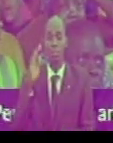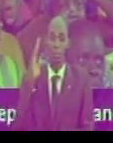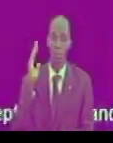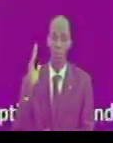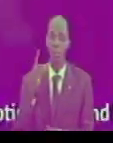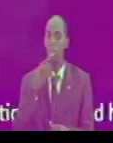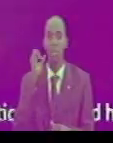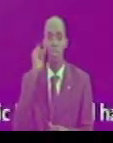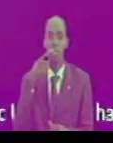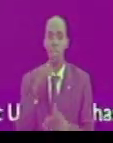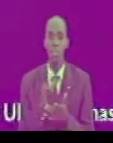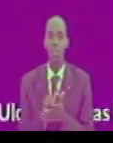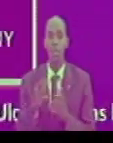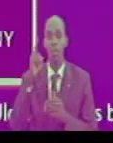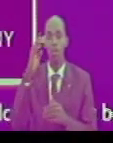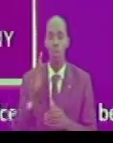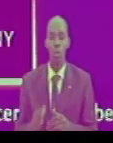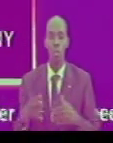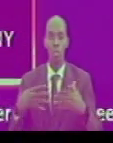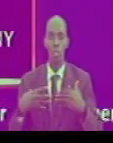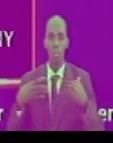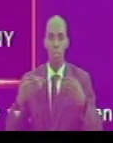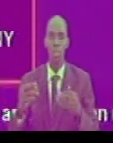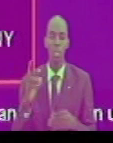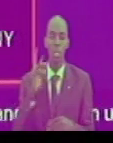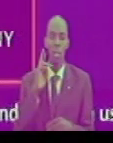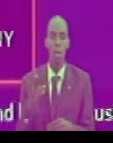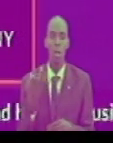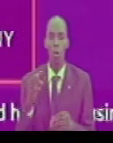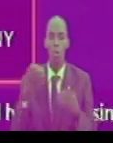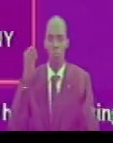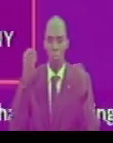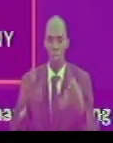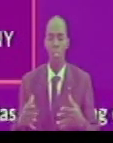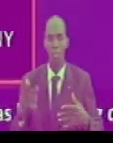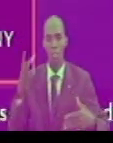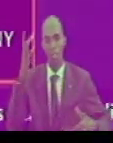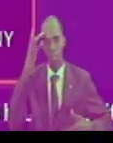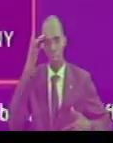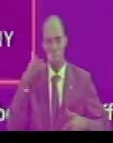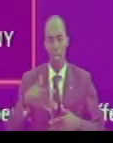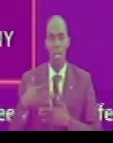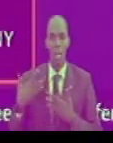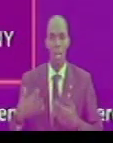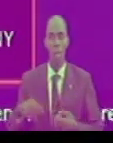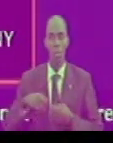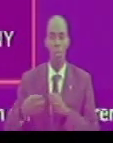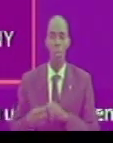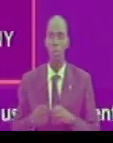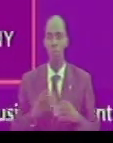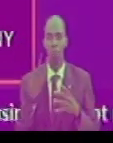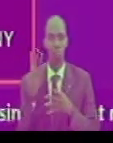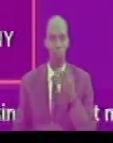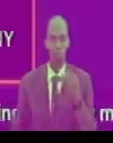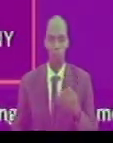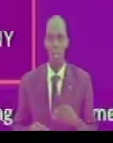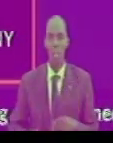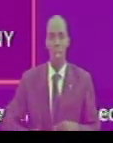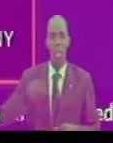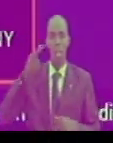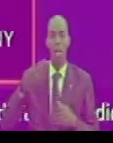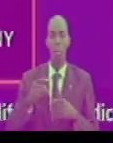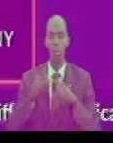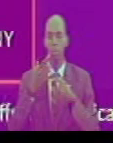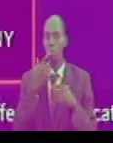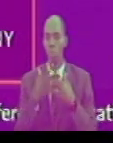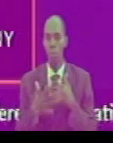gone. High blood pressure, gone. Ulcer, gone. Body pains, gone. God is still